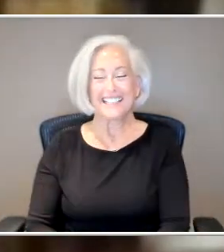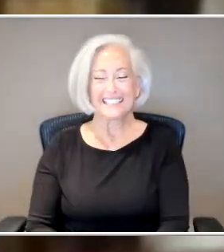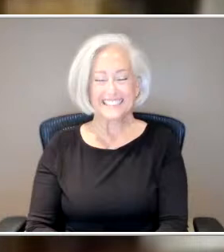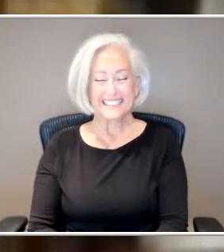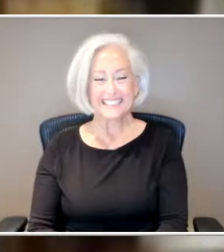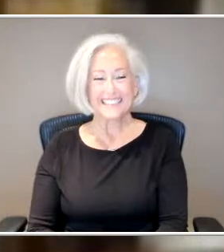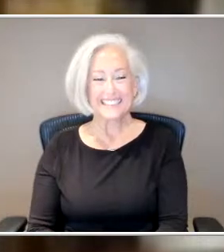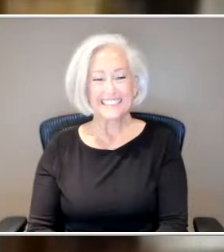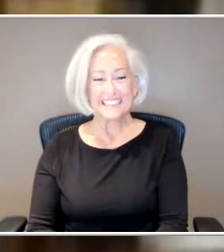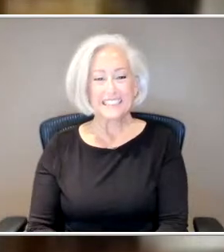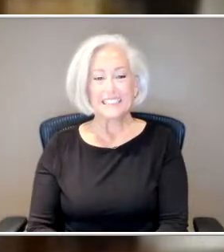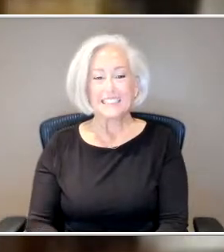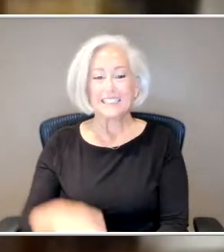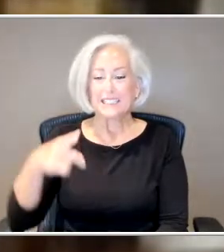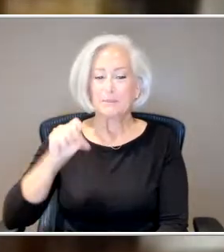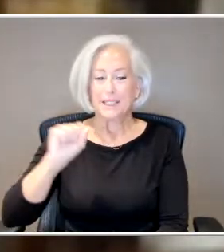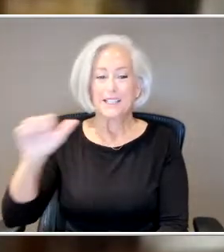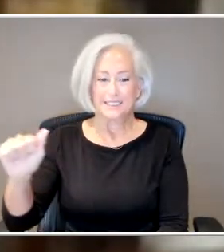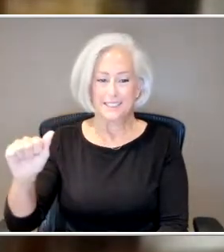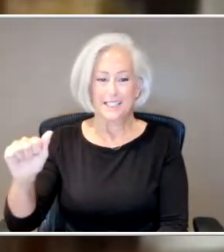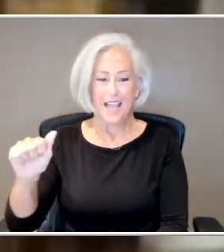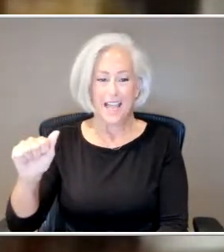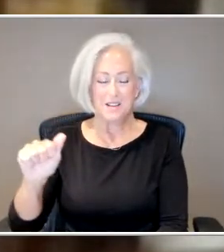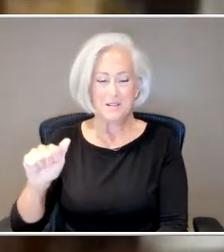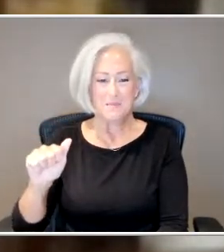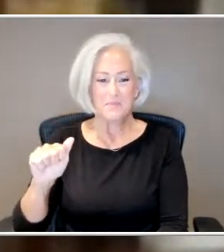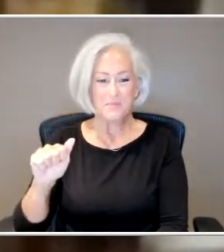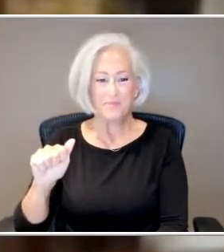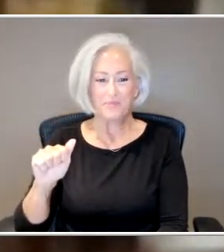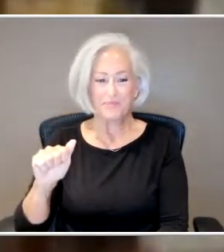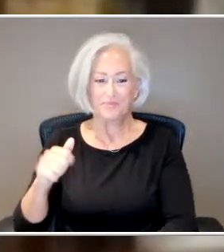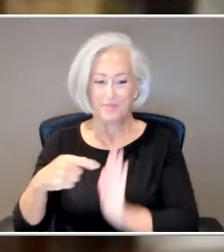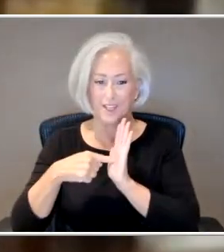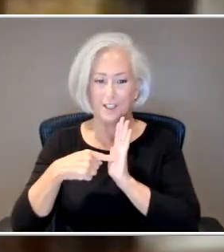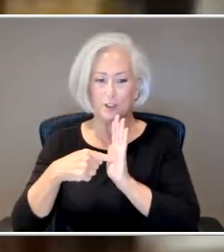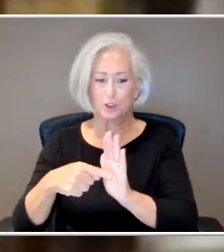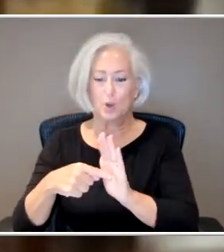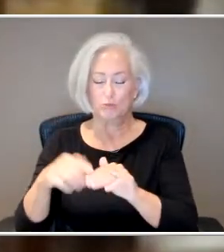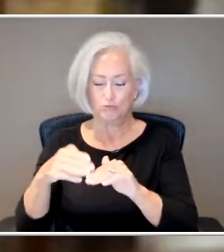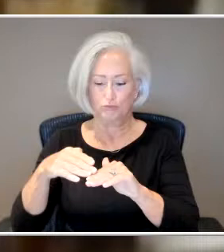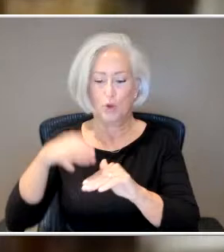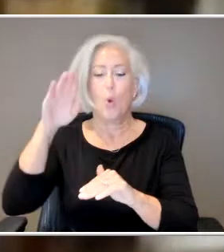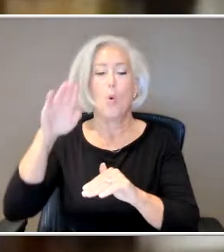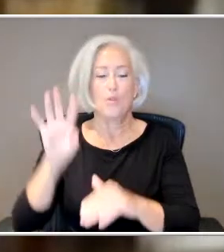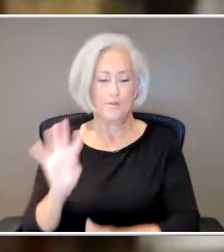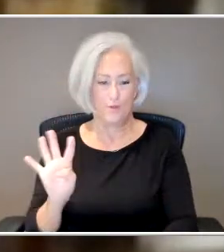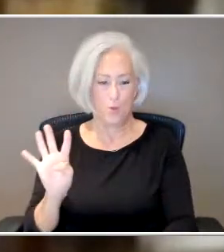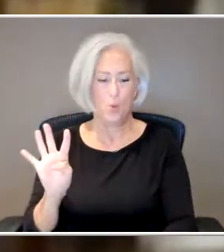No, it was a PSA. It definitely, it was over 4, and